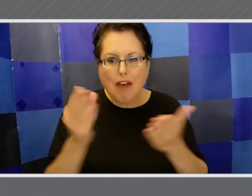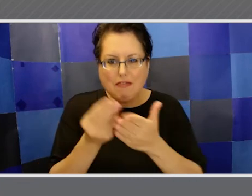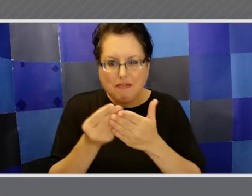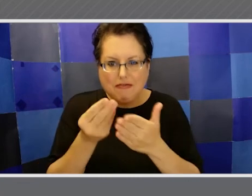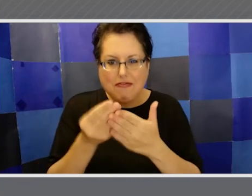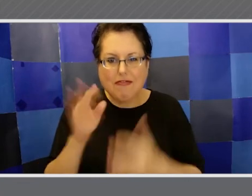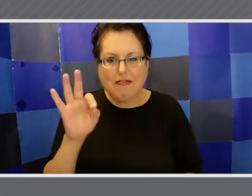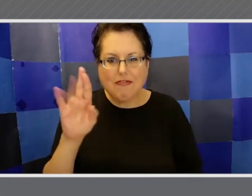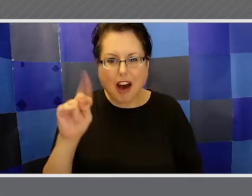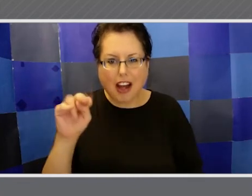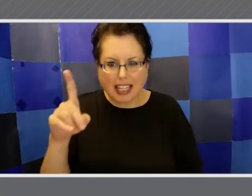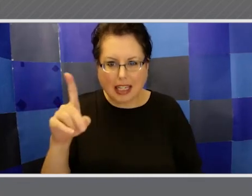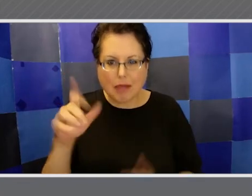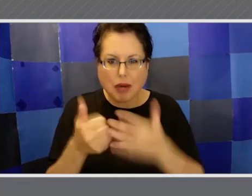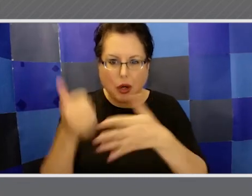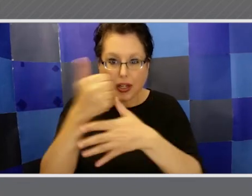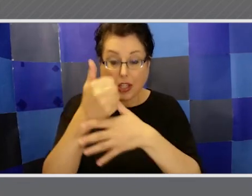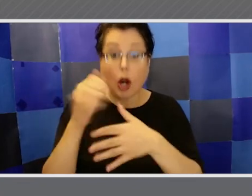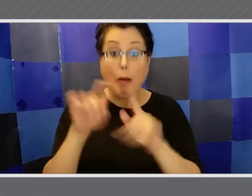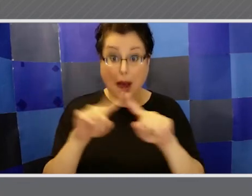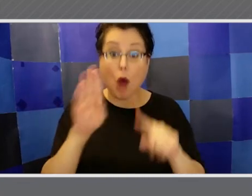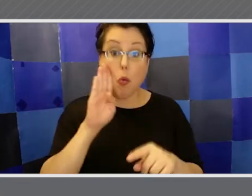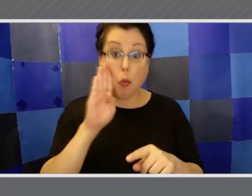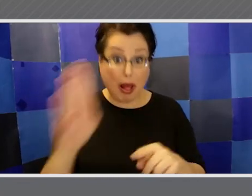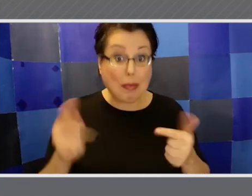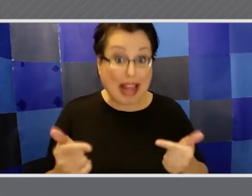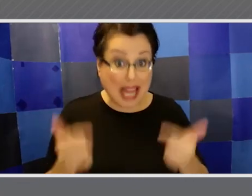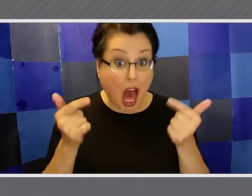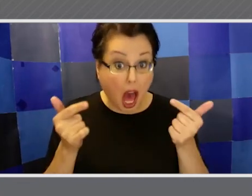live and we will make sure that that is communicated out